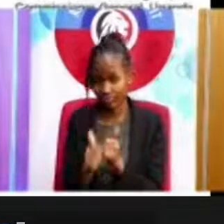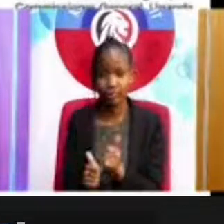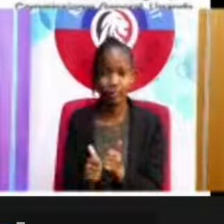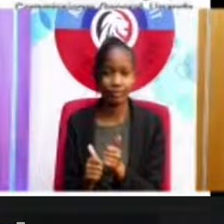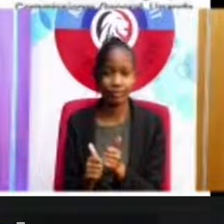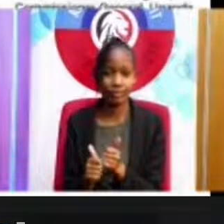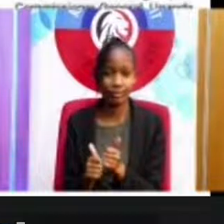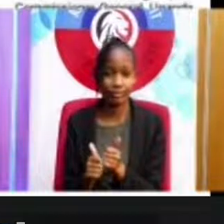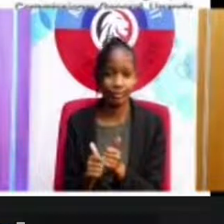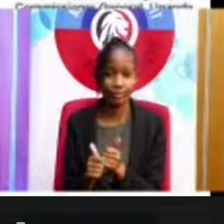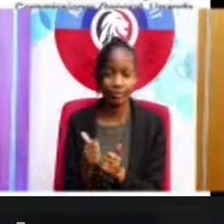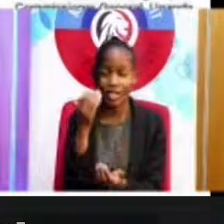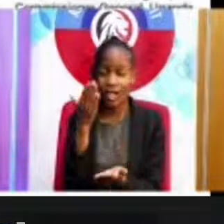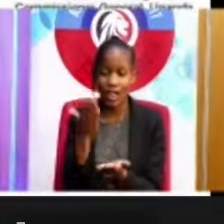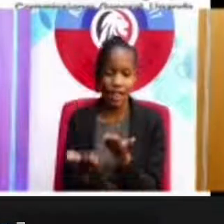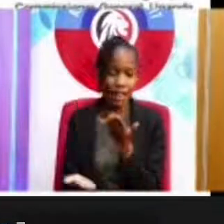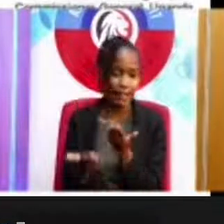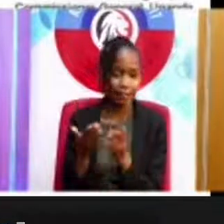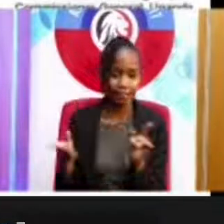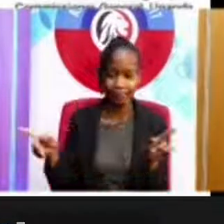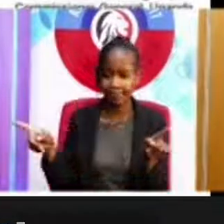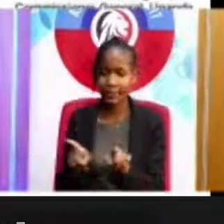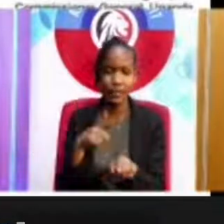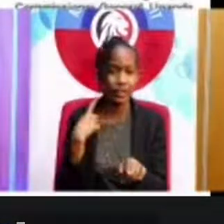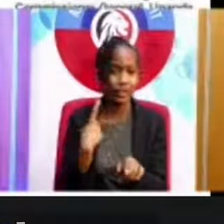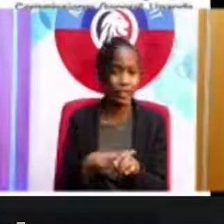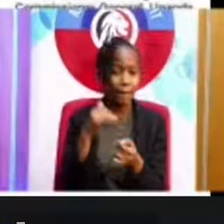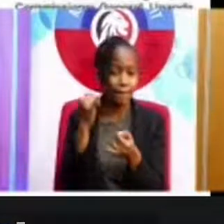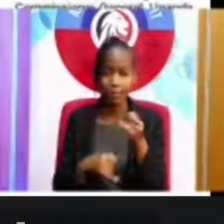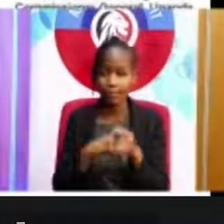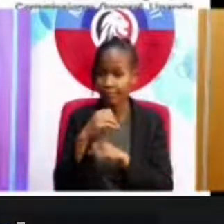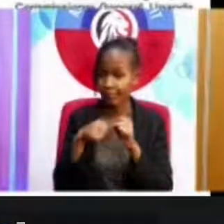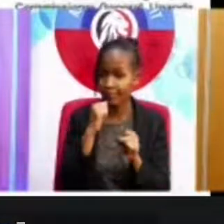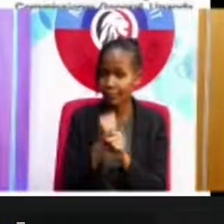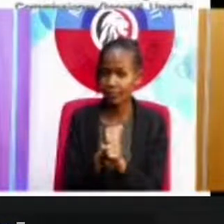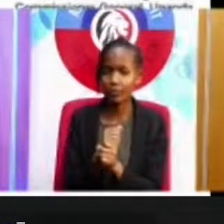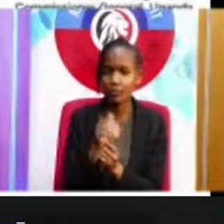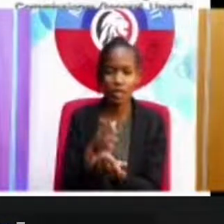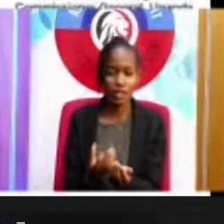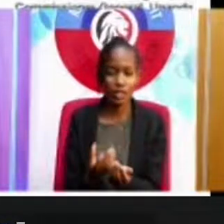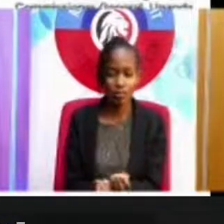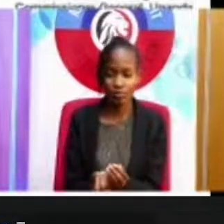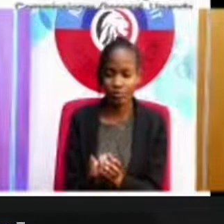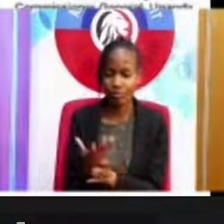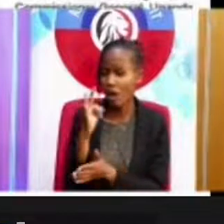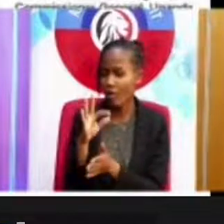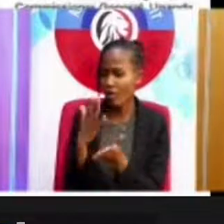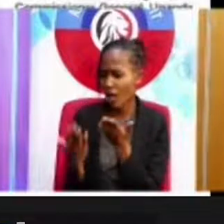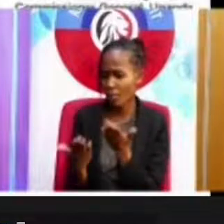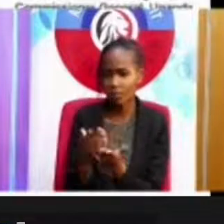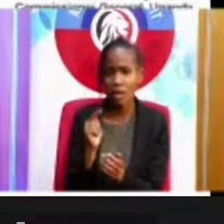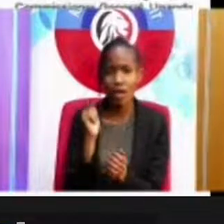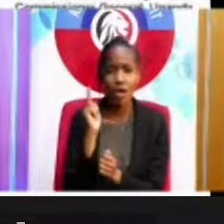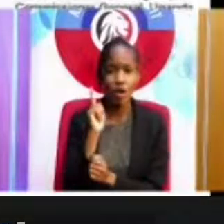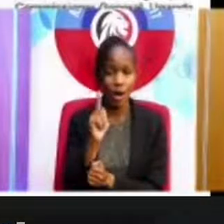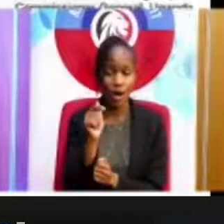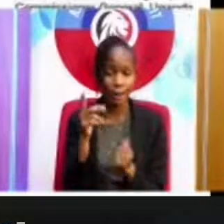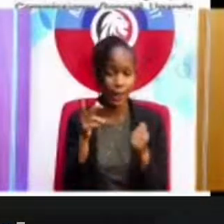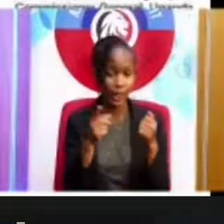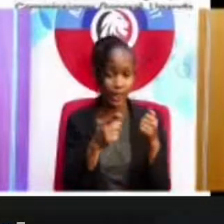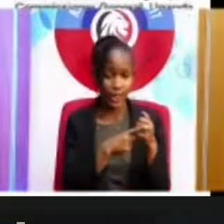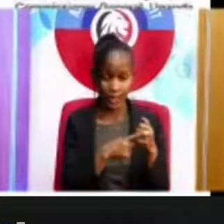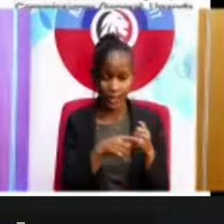compared to the same period last year was a small growth of about 1.6%.